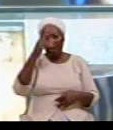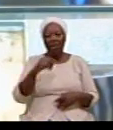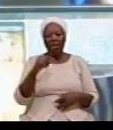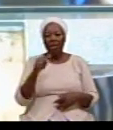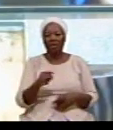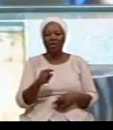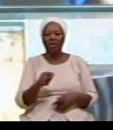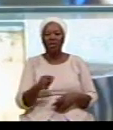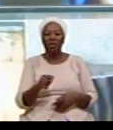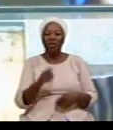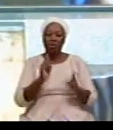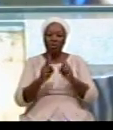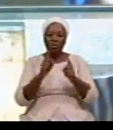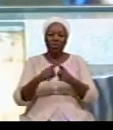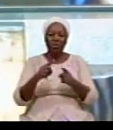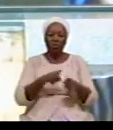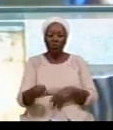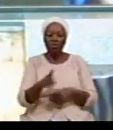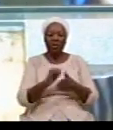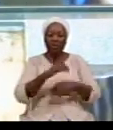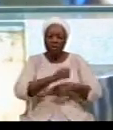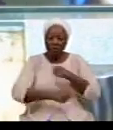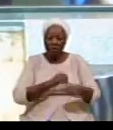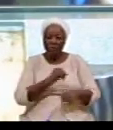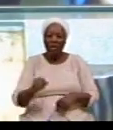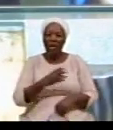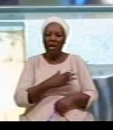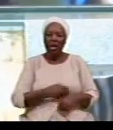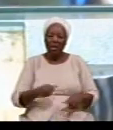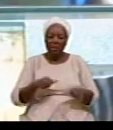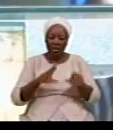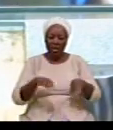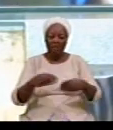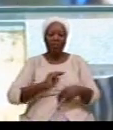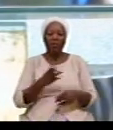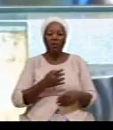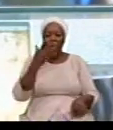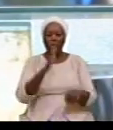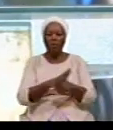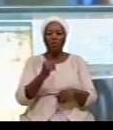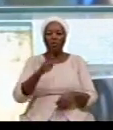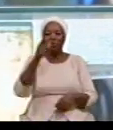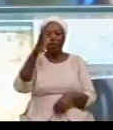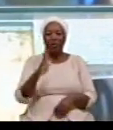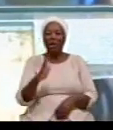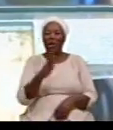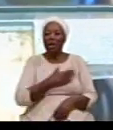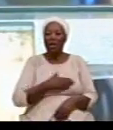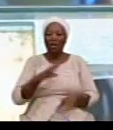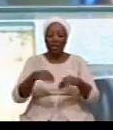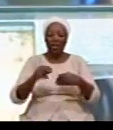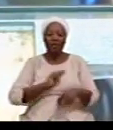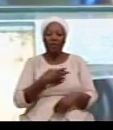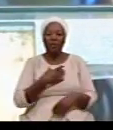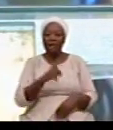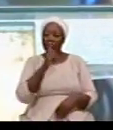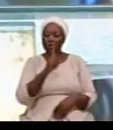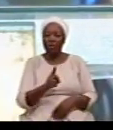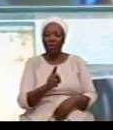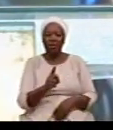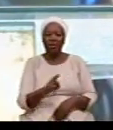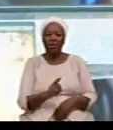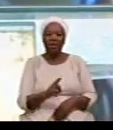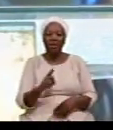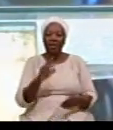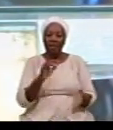to those who are suffering, and it gives us the promises of God. And it gives us assurance